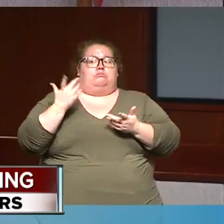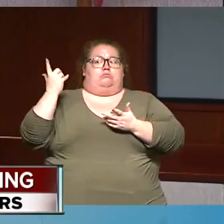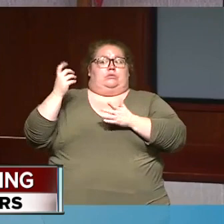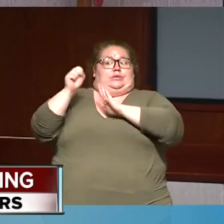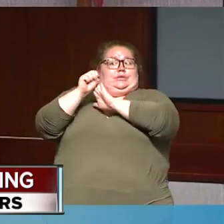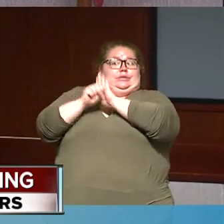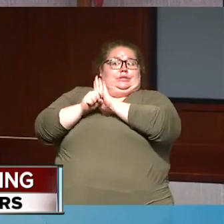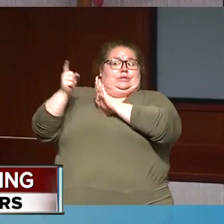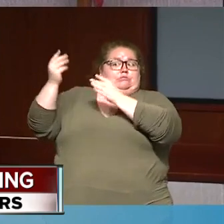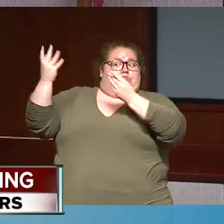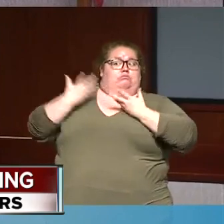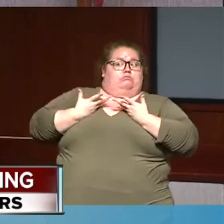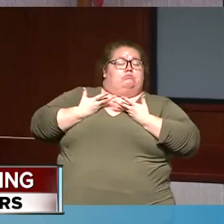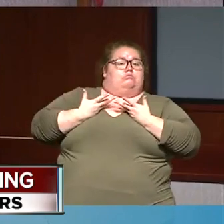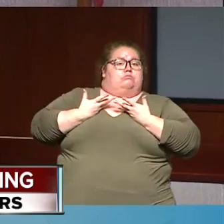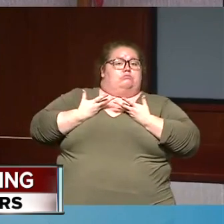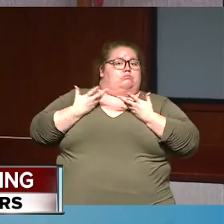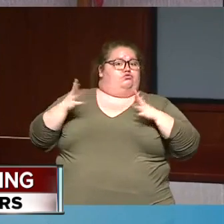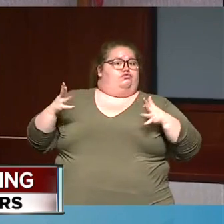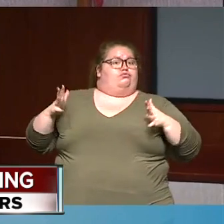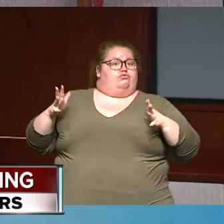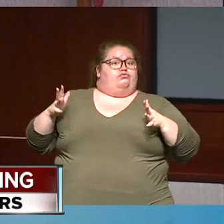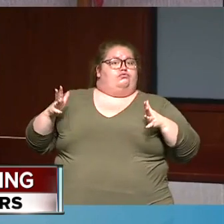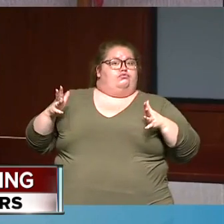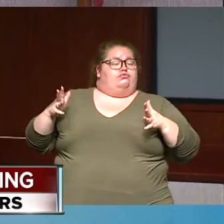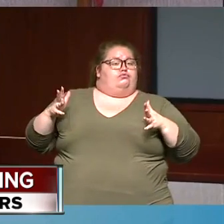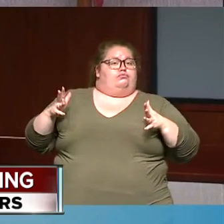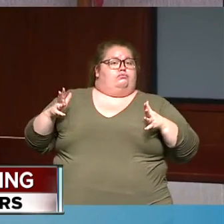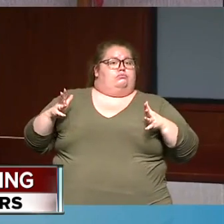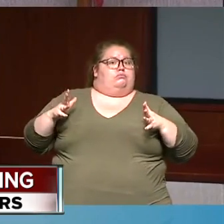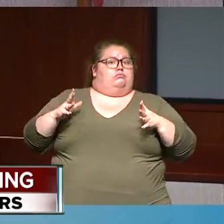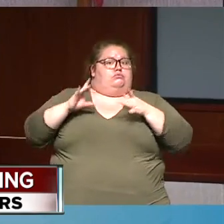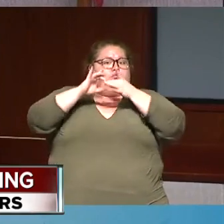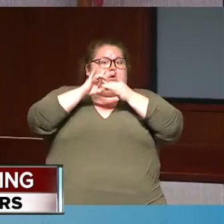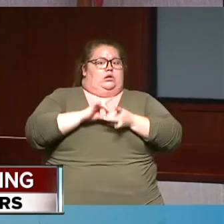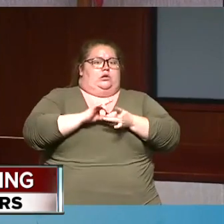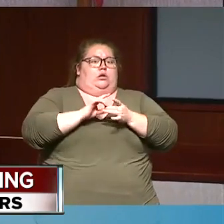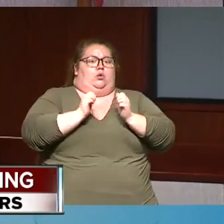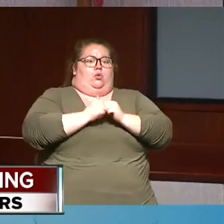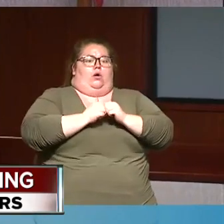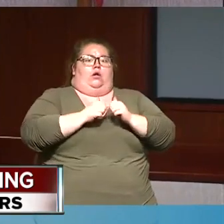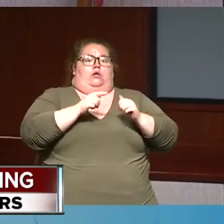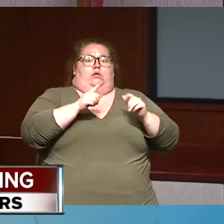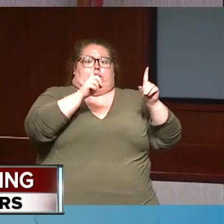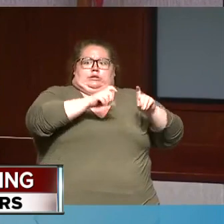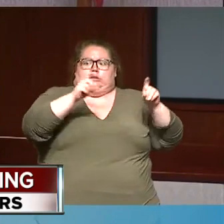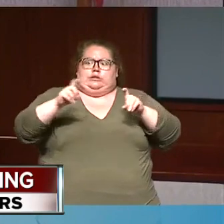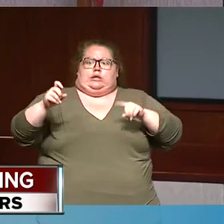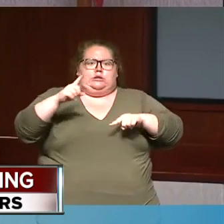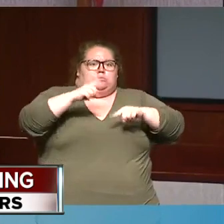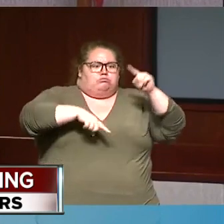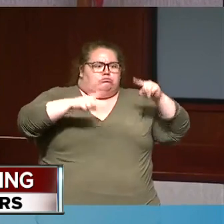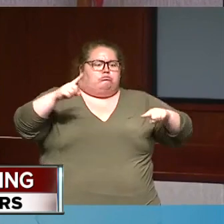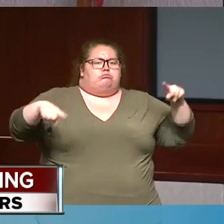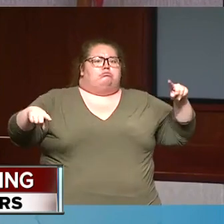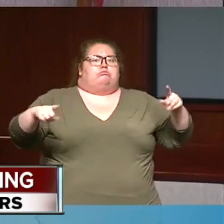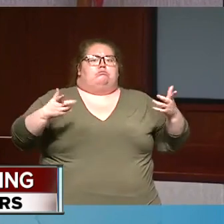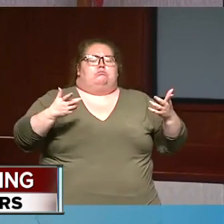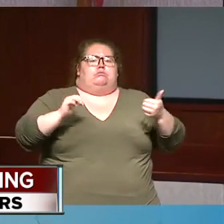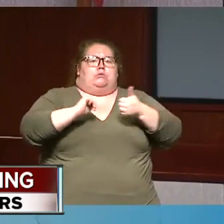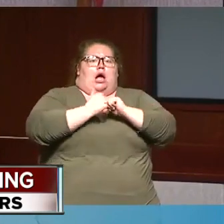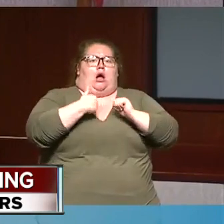clearly that, especially as it relates to our variance attestation that we submitted and got approved,